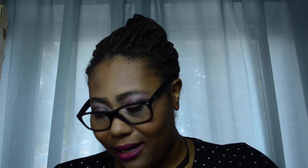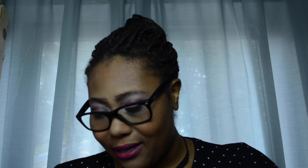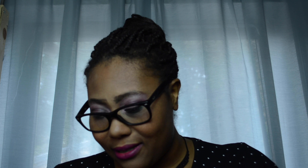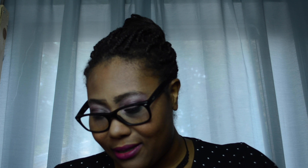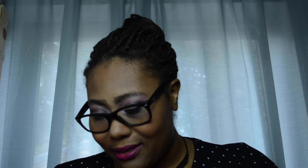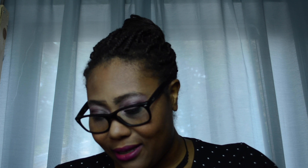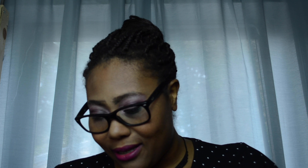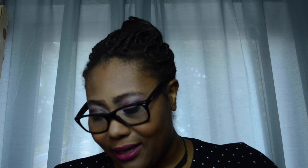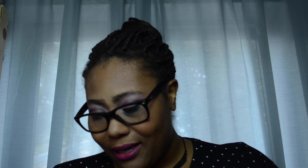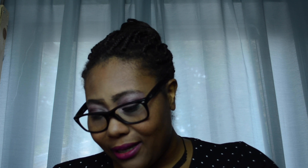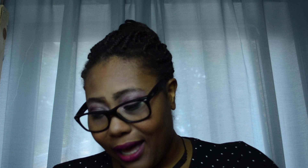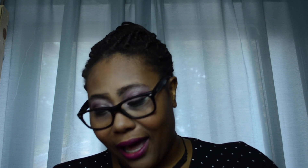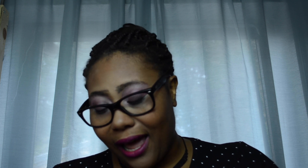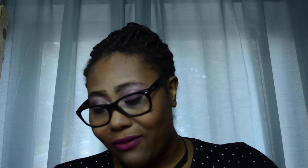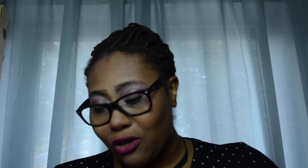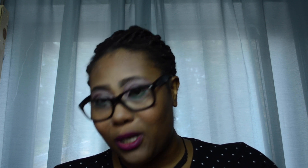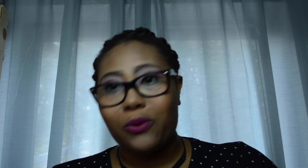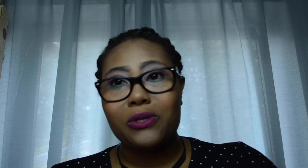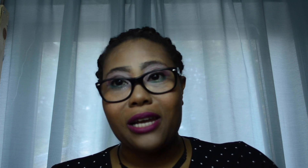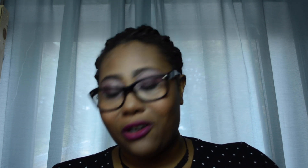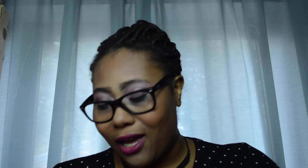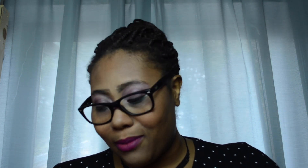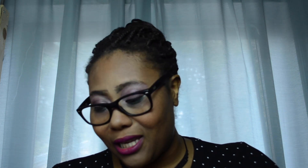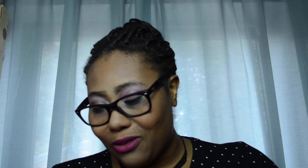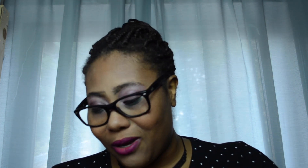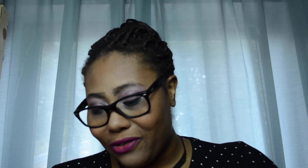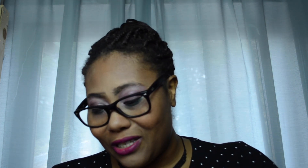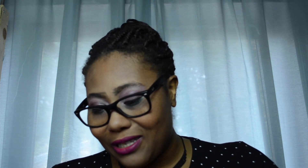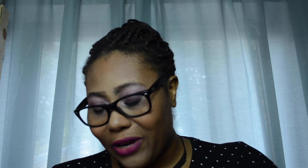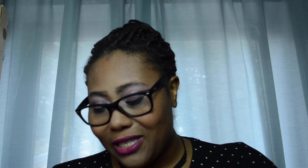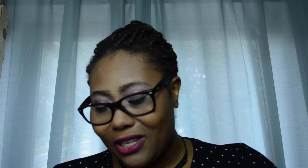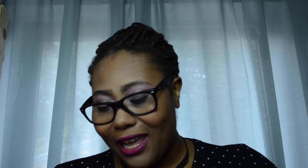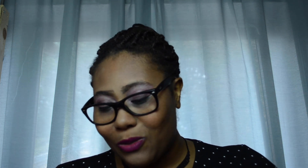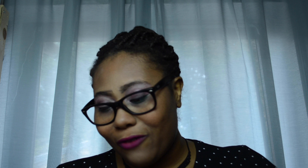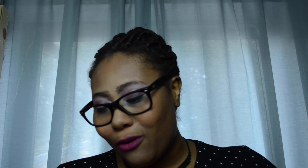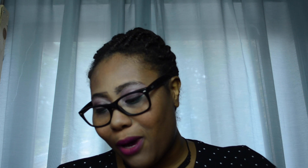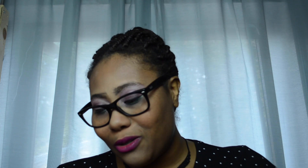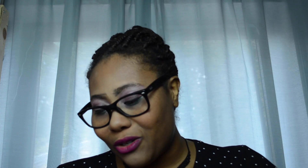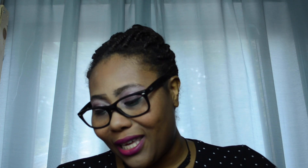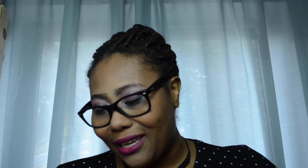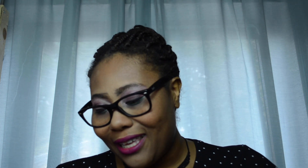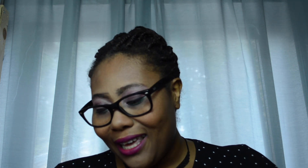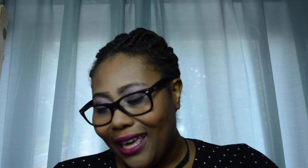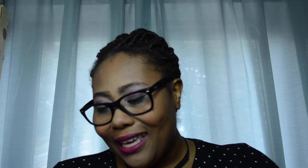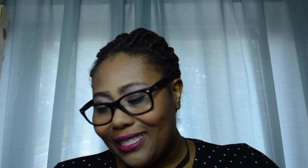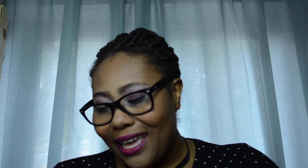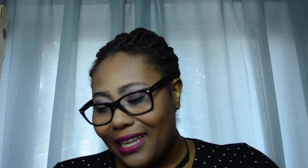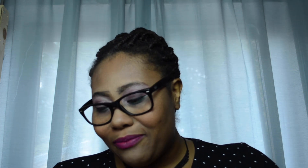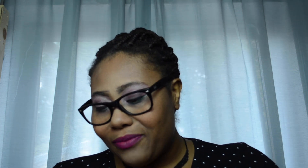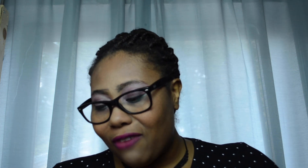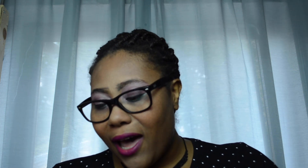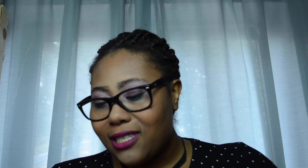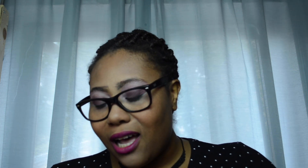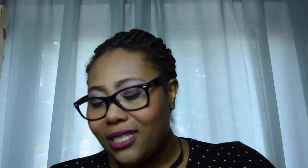not us. God, I have so many quotes. I don't know how I'm going to get through all of these. Okay, so the next one from Martin Luther King. He